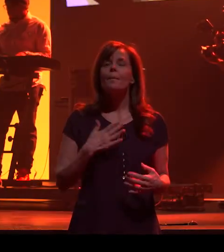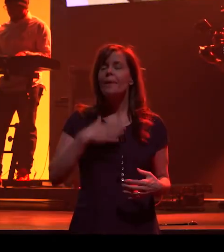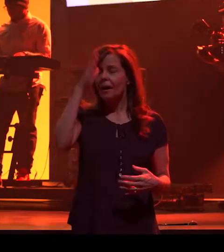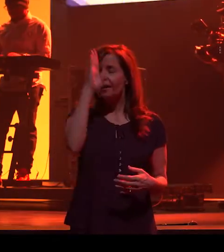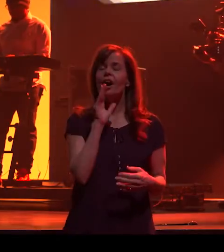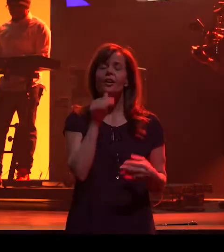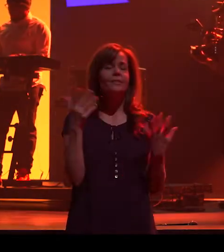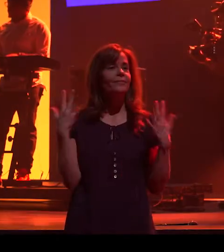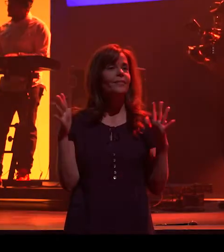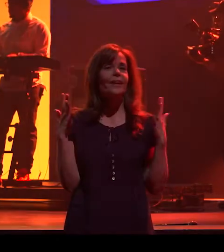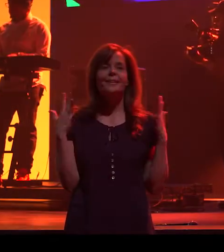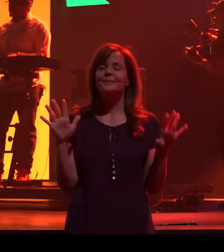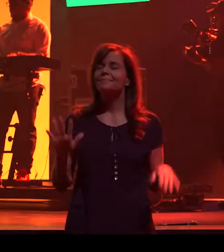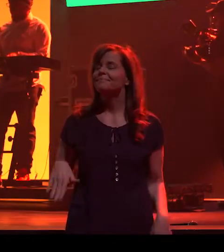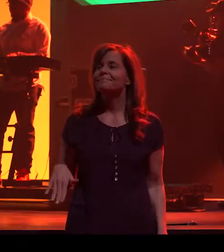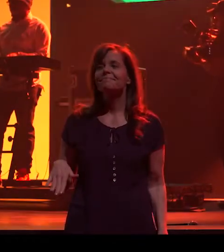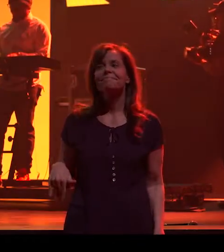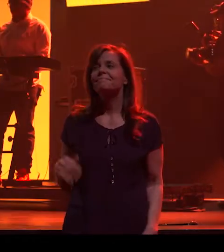is